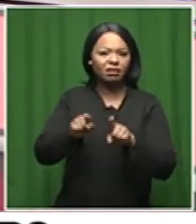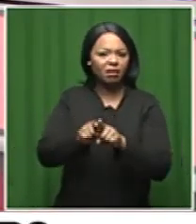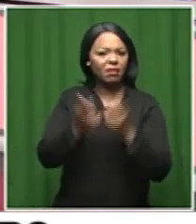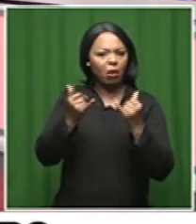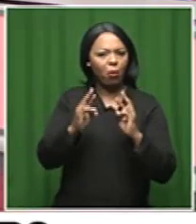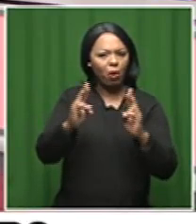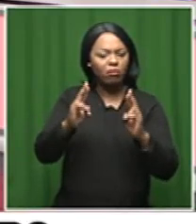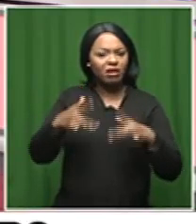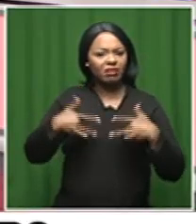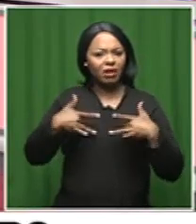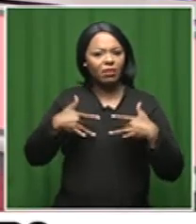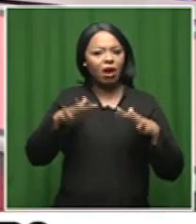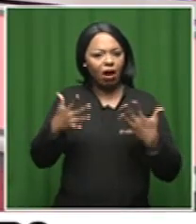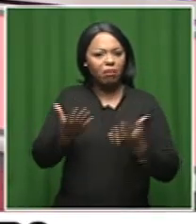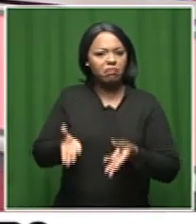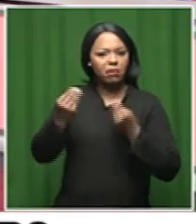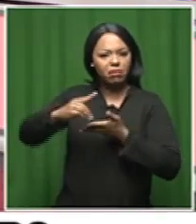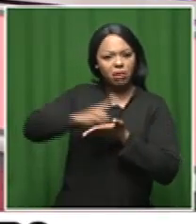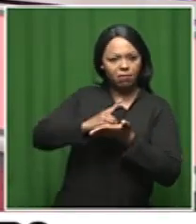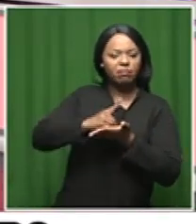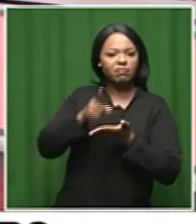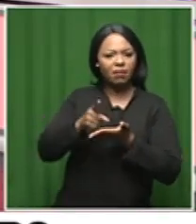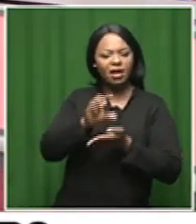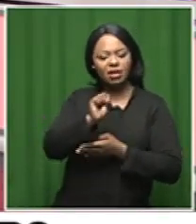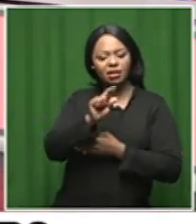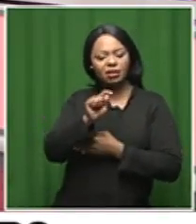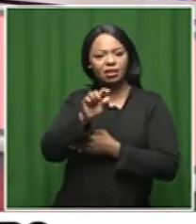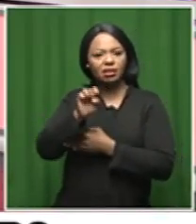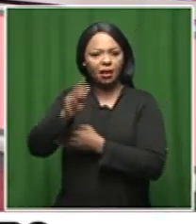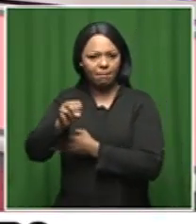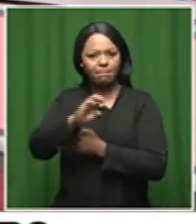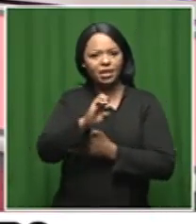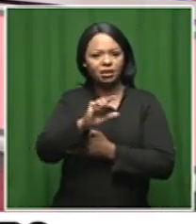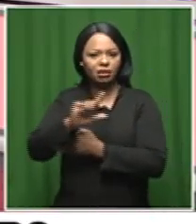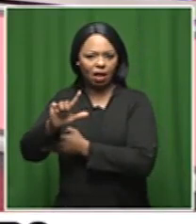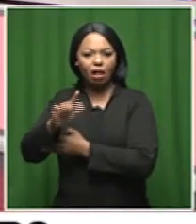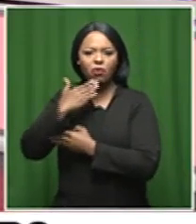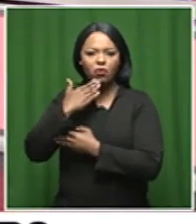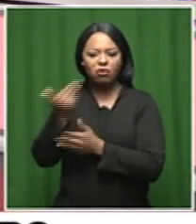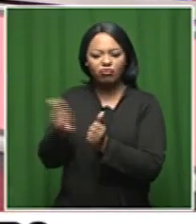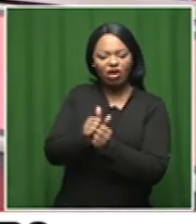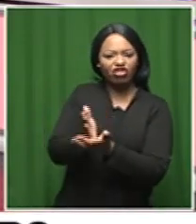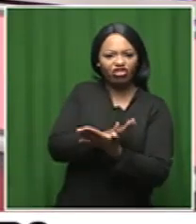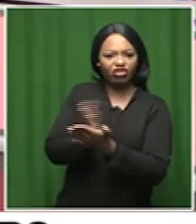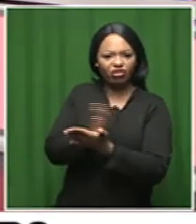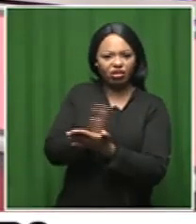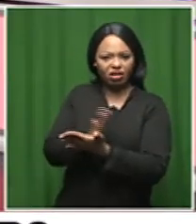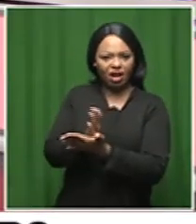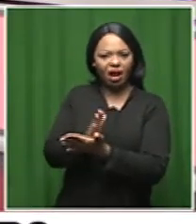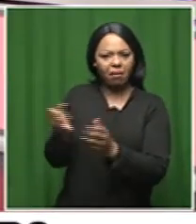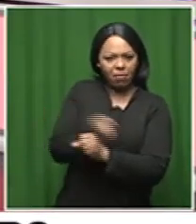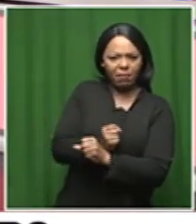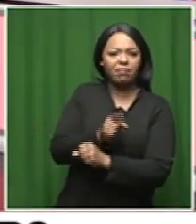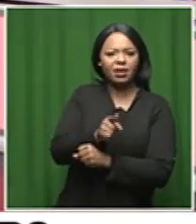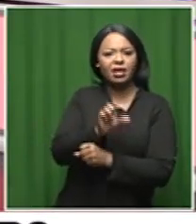of survival is, of course, to have a stem cell transplant from donors who share the same tissue type as they do. Now, joining us is Gugu